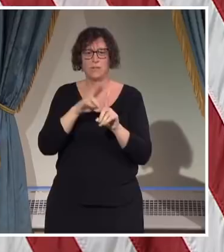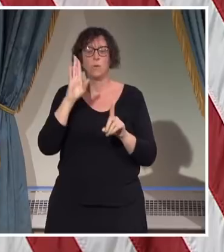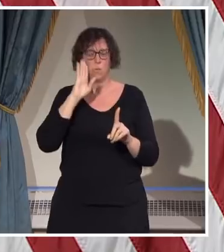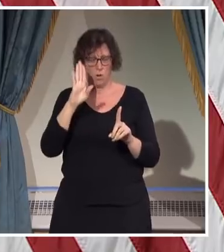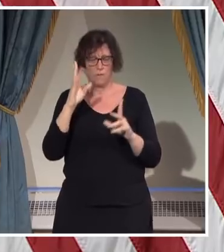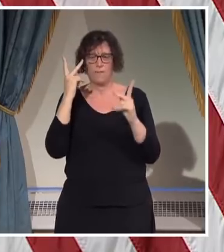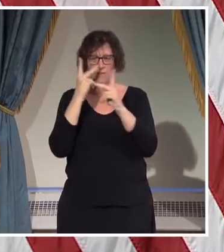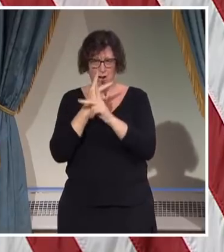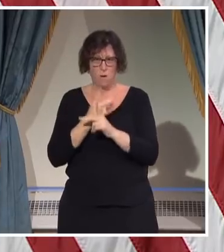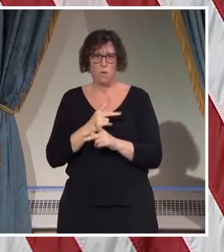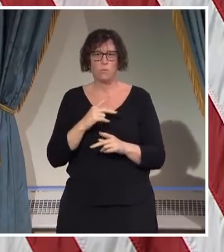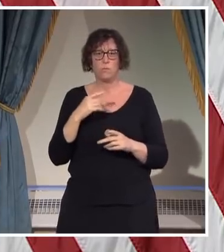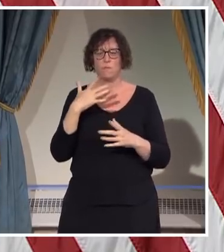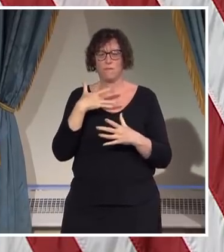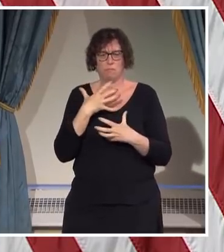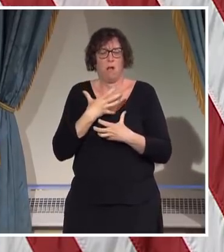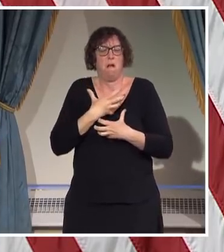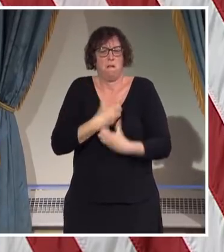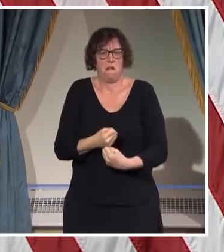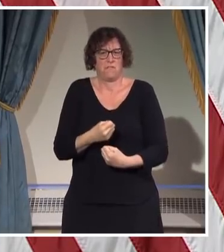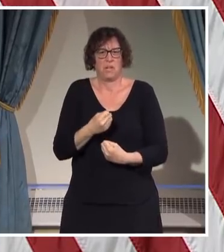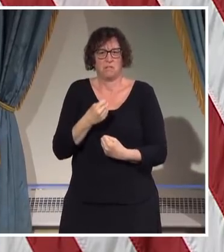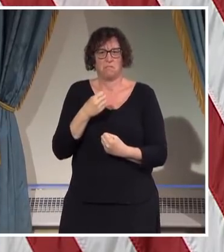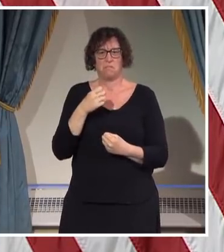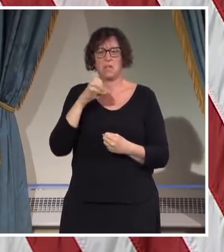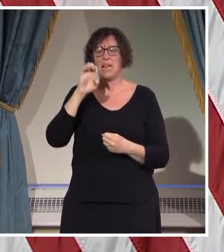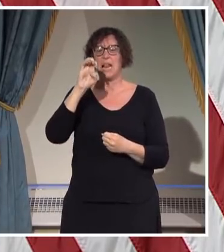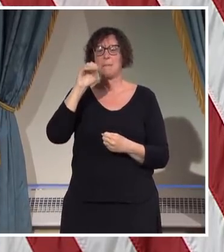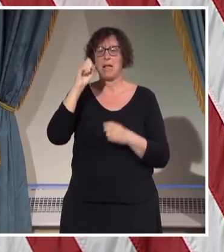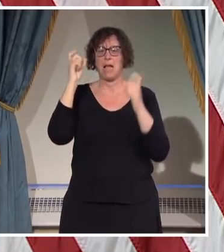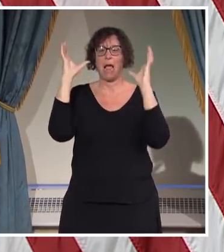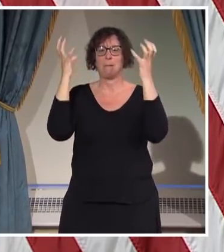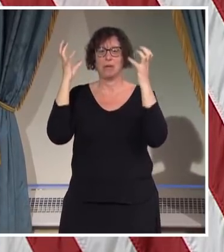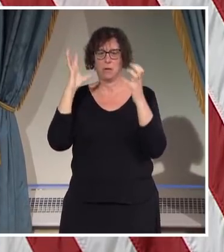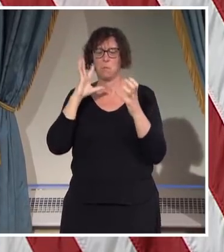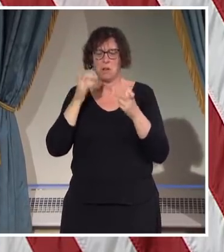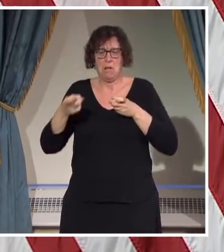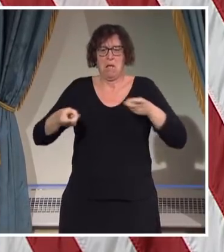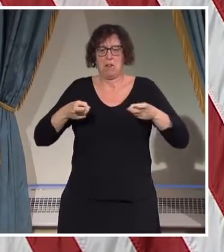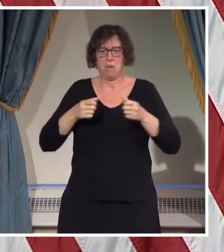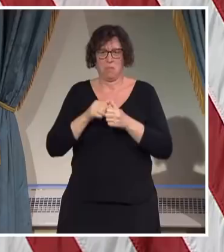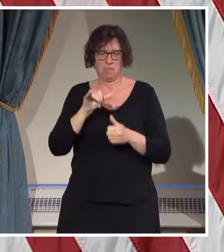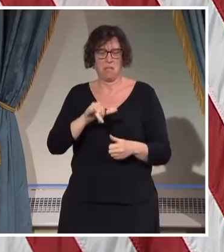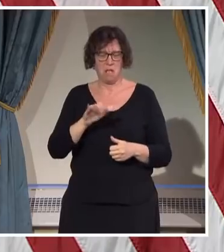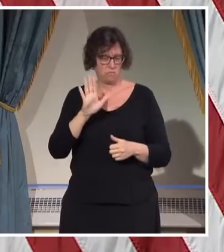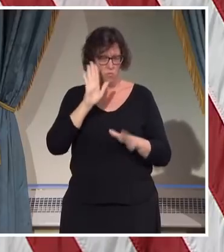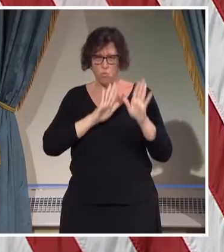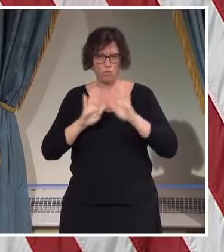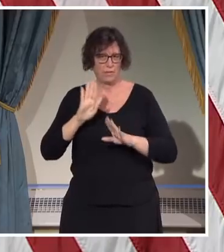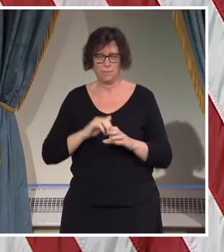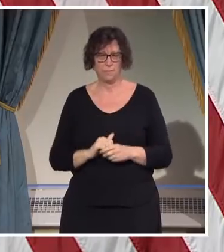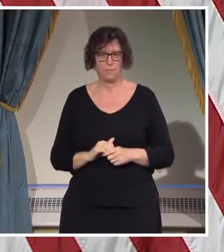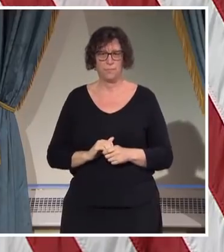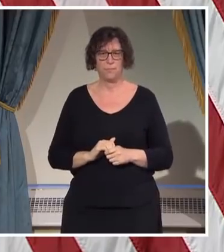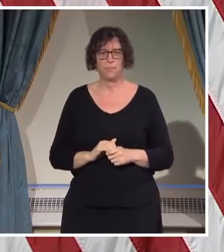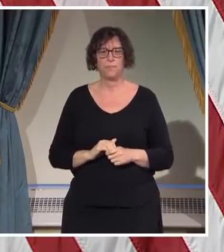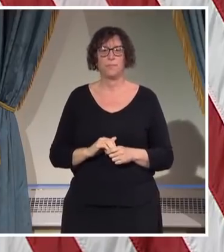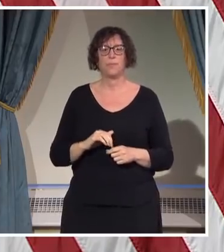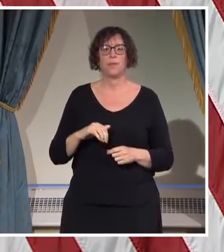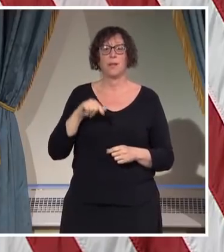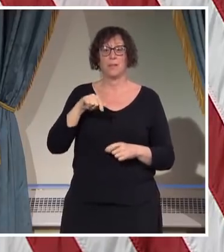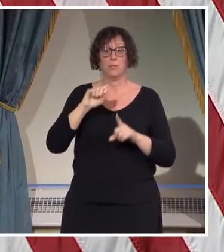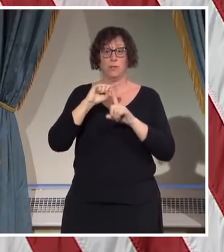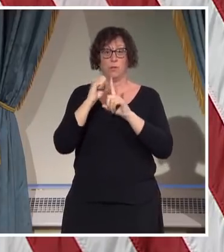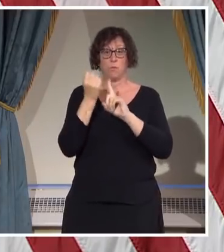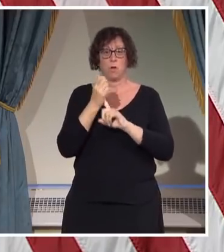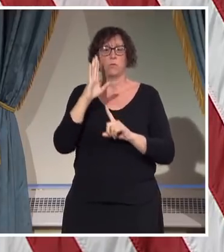continue to back that up. But this is the kind of thing we'll be dealing with intensely for the next weeks, that we are